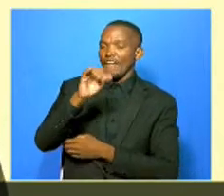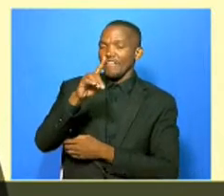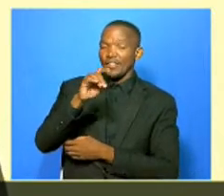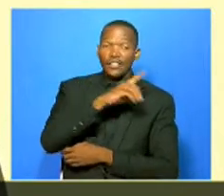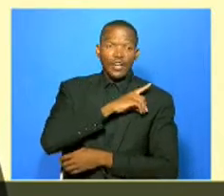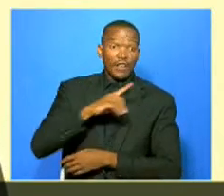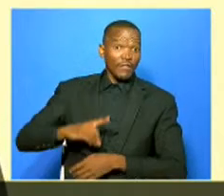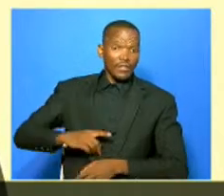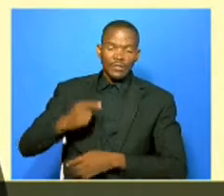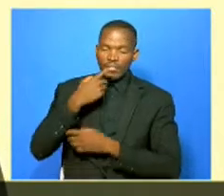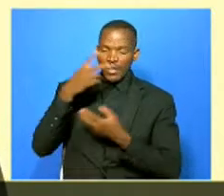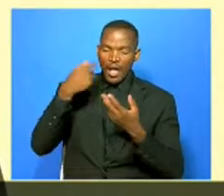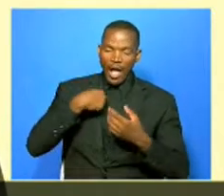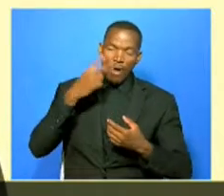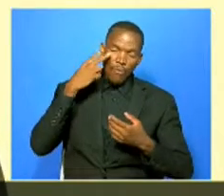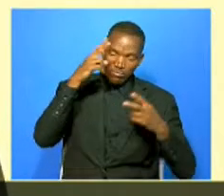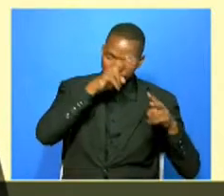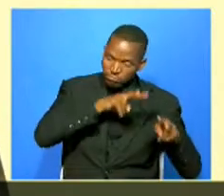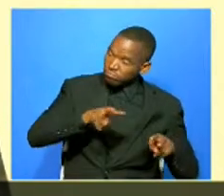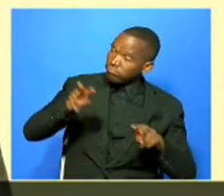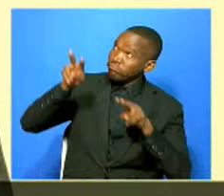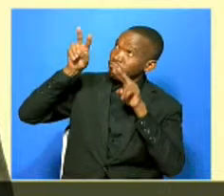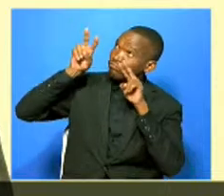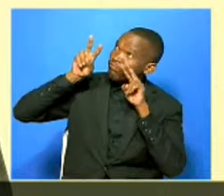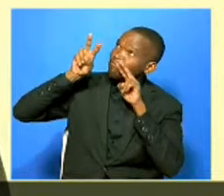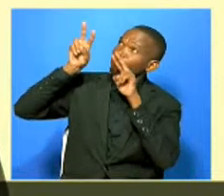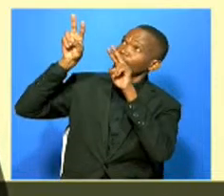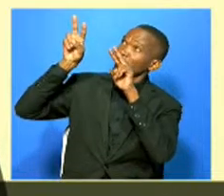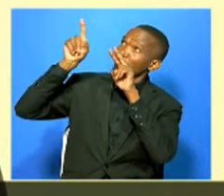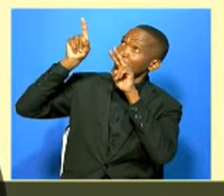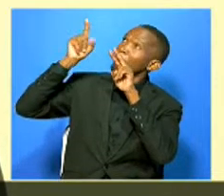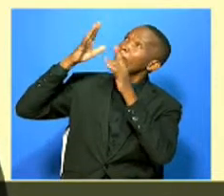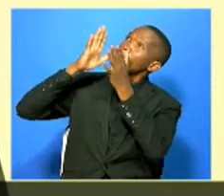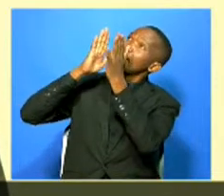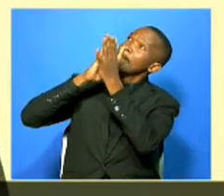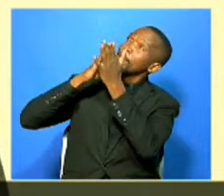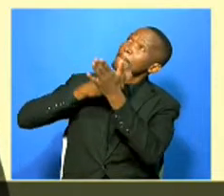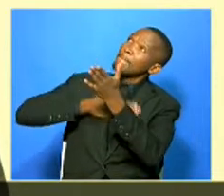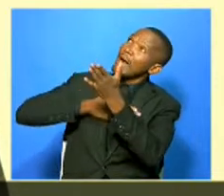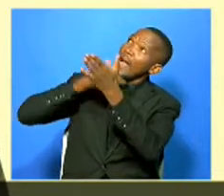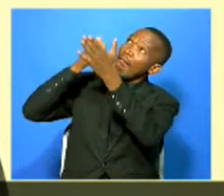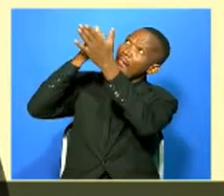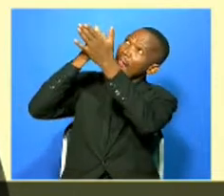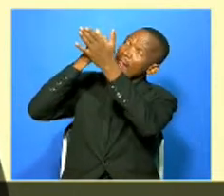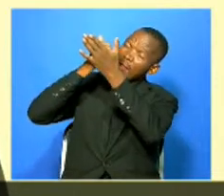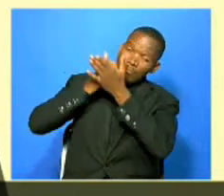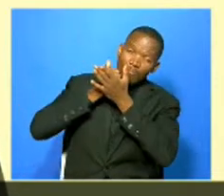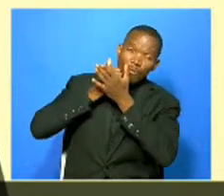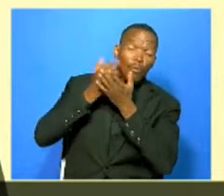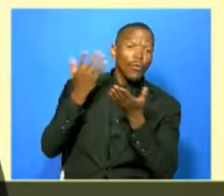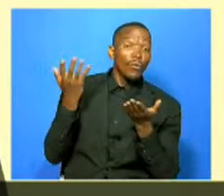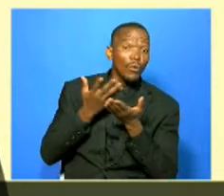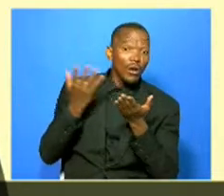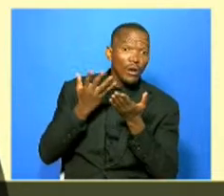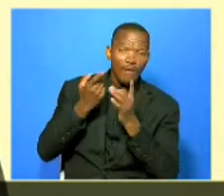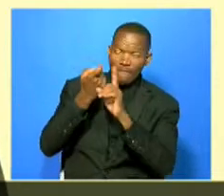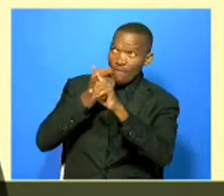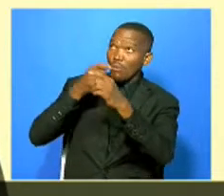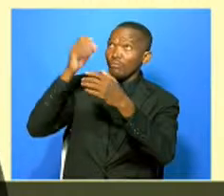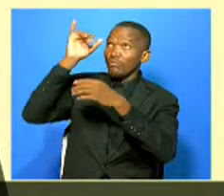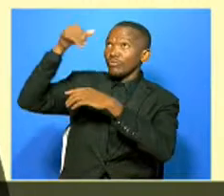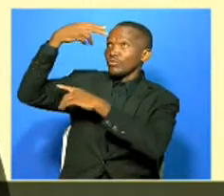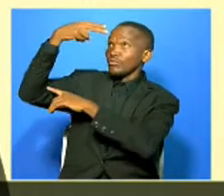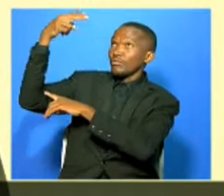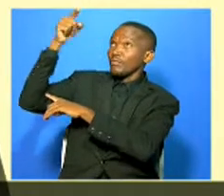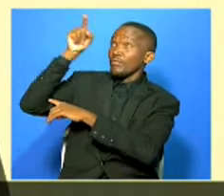tla tsholeletsa matho a me go dithabeng. Thuso ya me tla tswa kae, thuso ya me tla tswa ko go